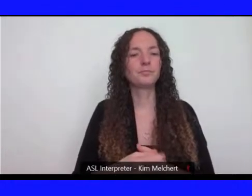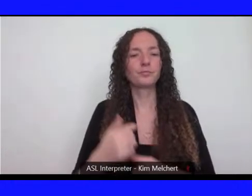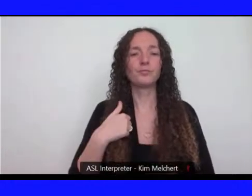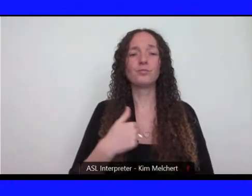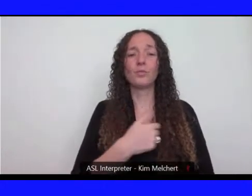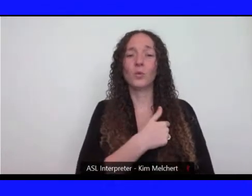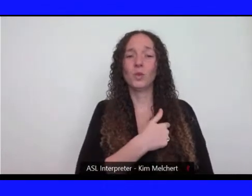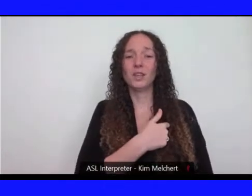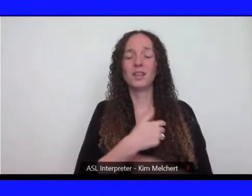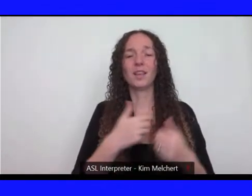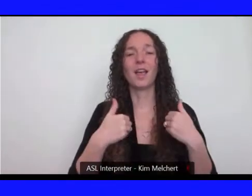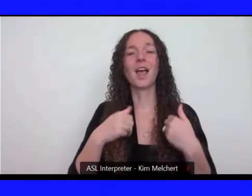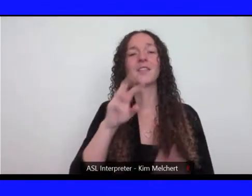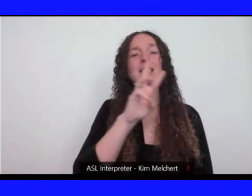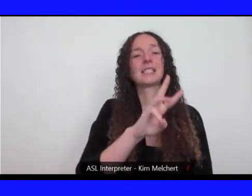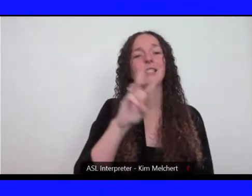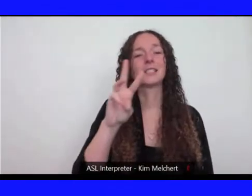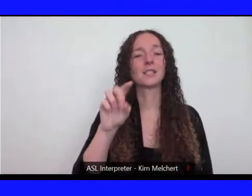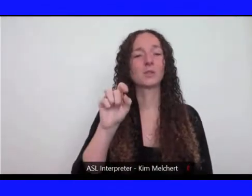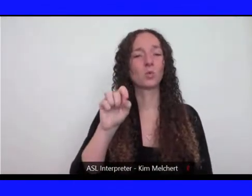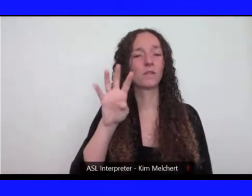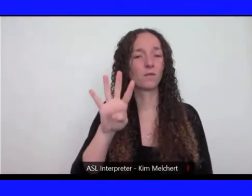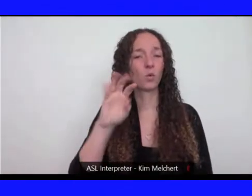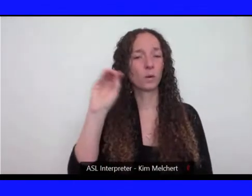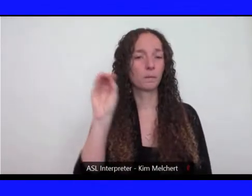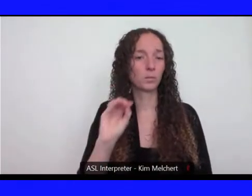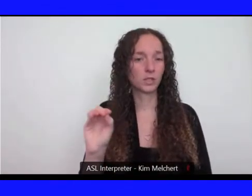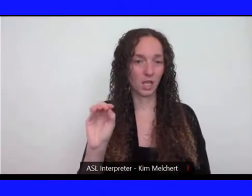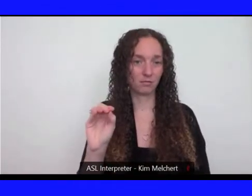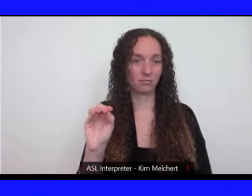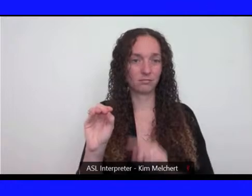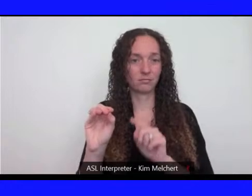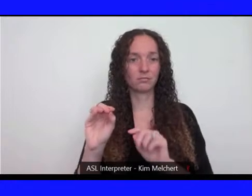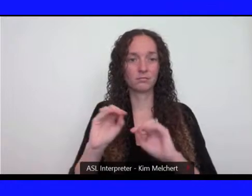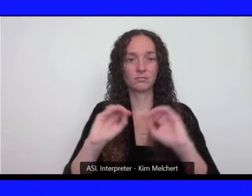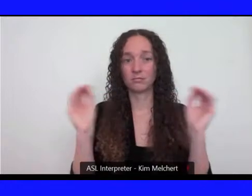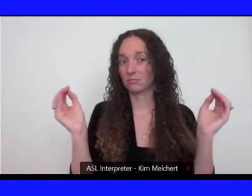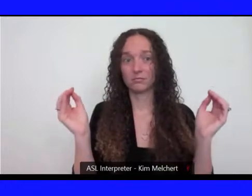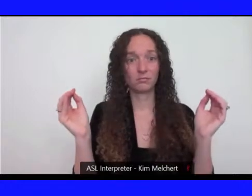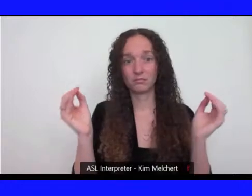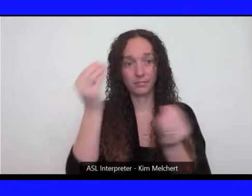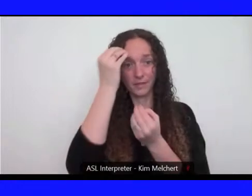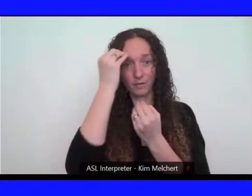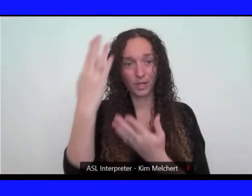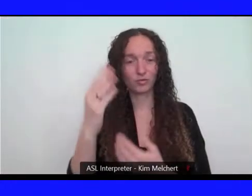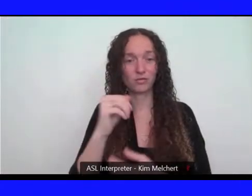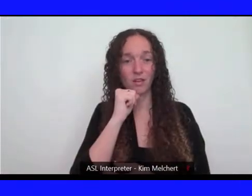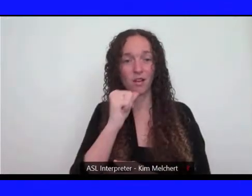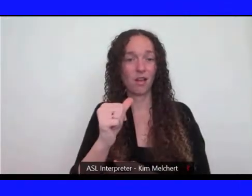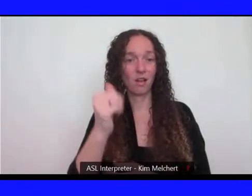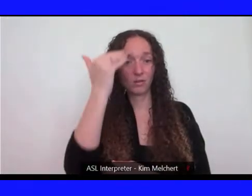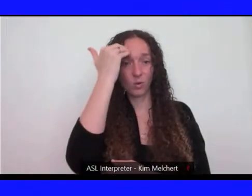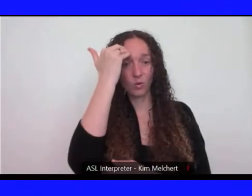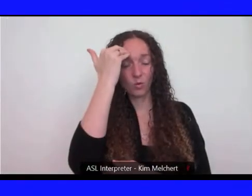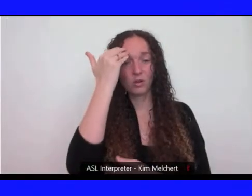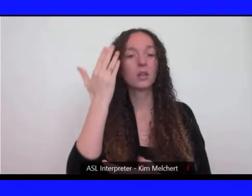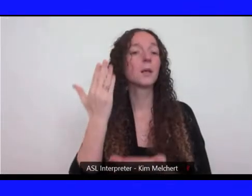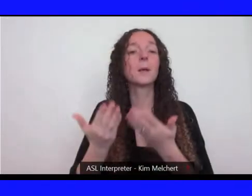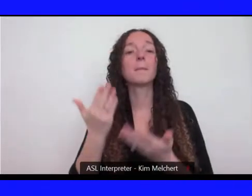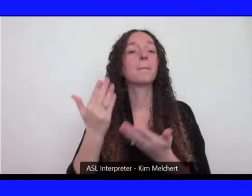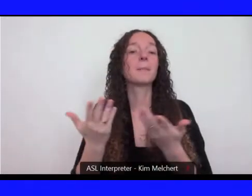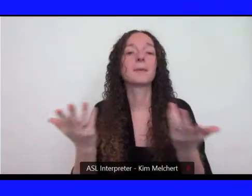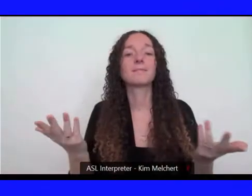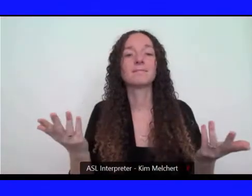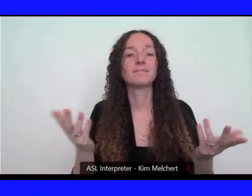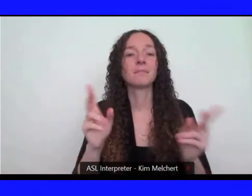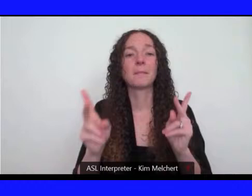to curate the data to ensure that it captures as many people as possible. But thank you, Dr. Allen, for bringing that to the attention